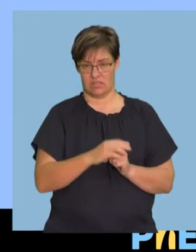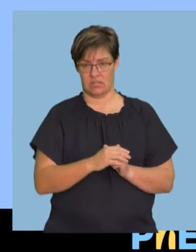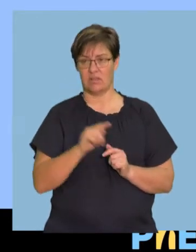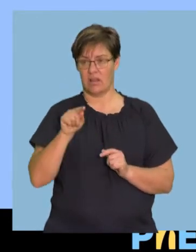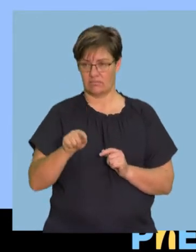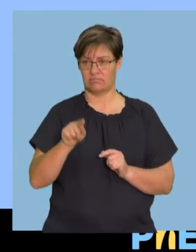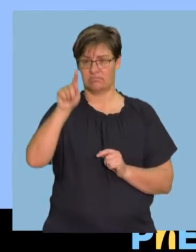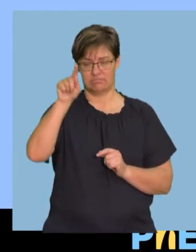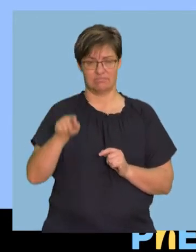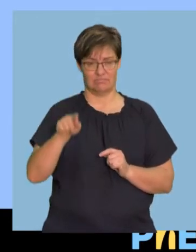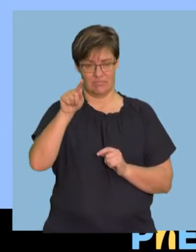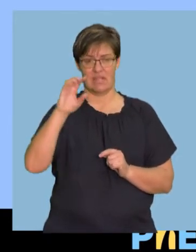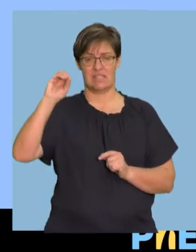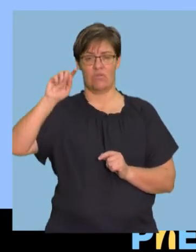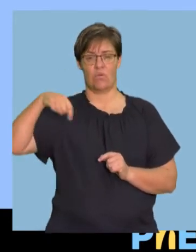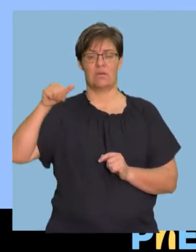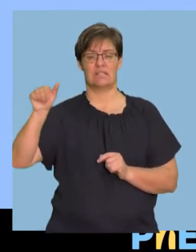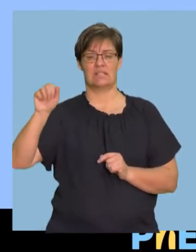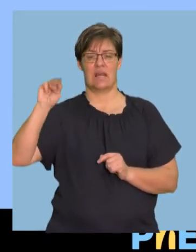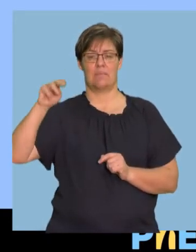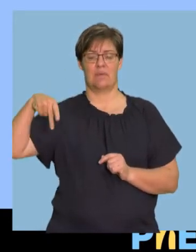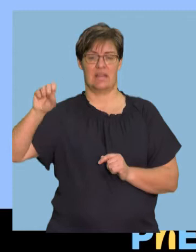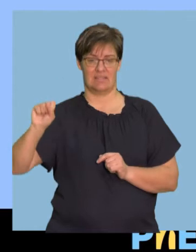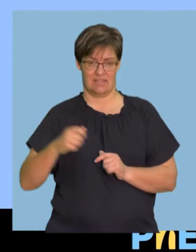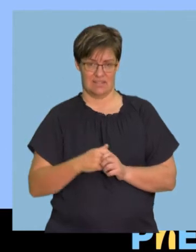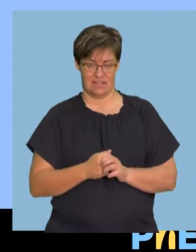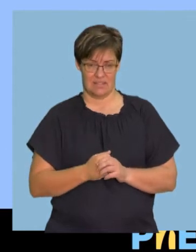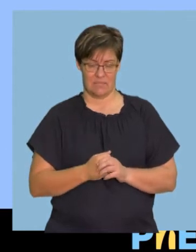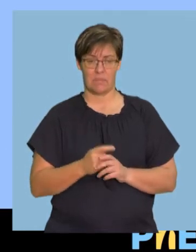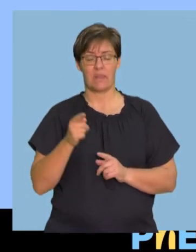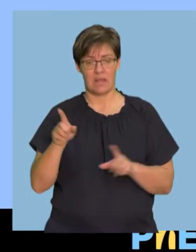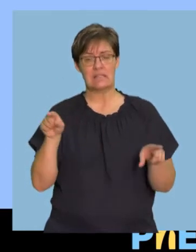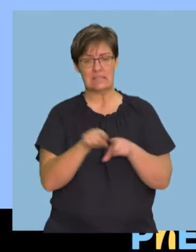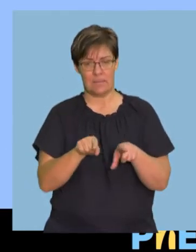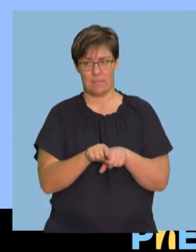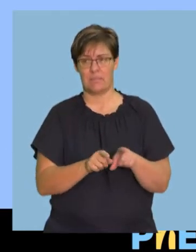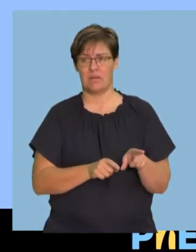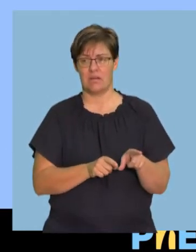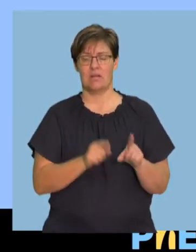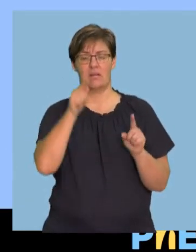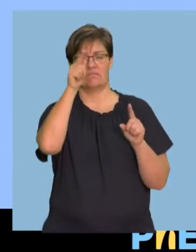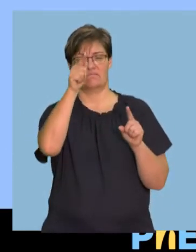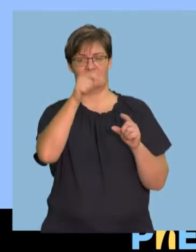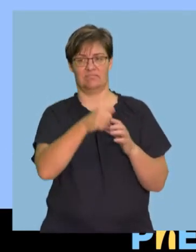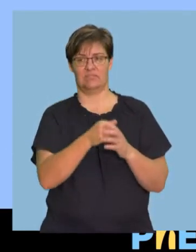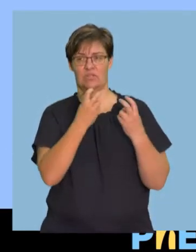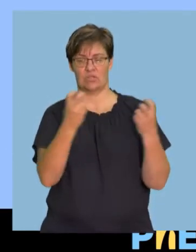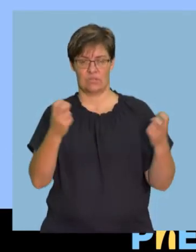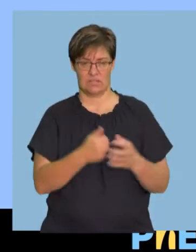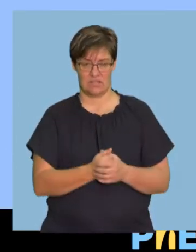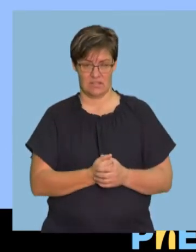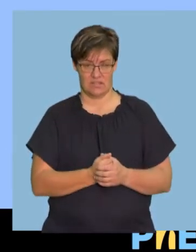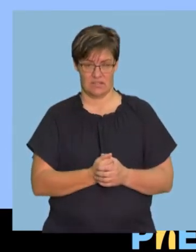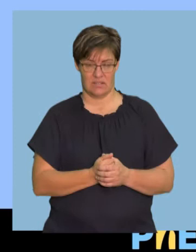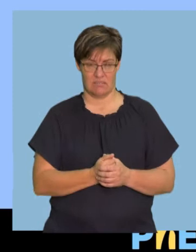volts, which corresponds to a current of 0.6 amperes. This voltage is the same as that across the what? The